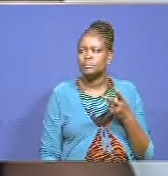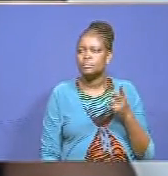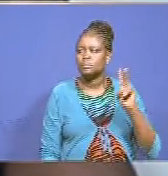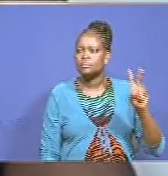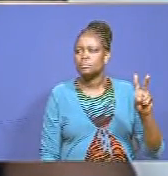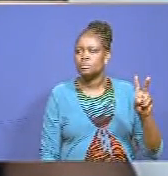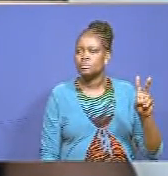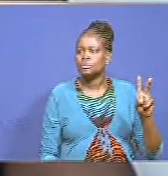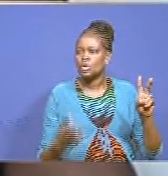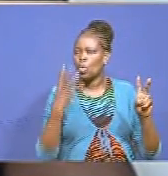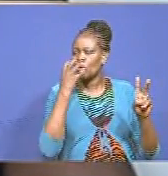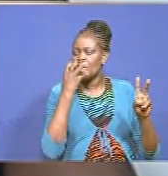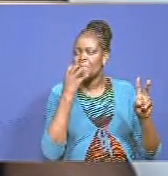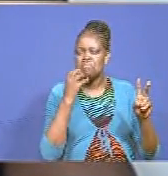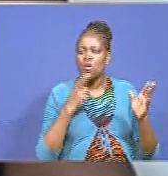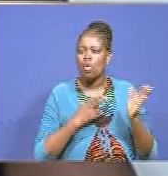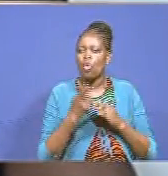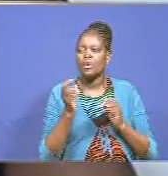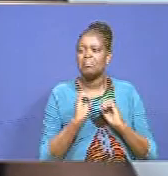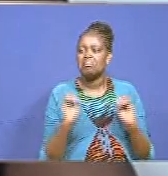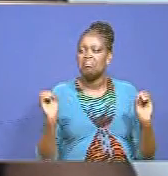ODM has not been honest, like the political